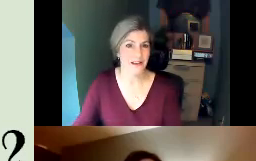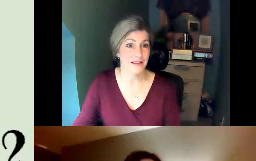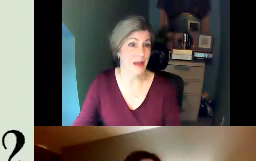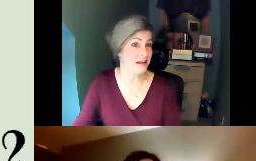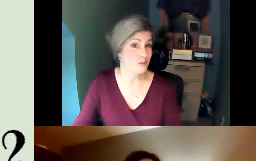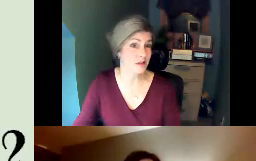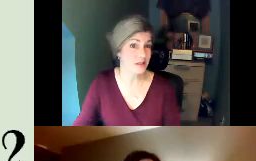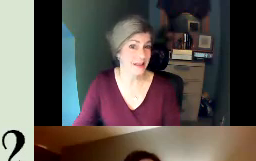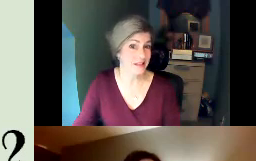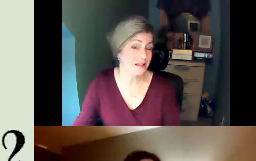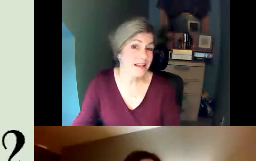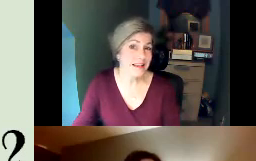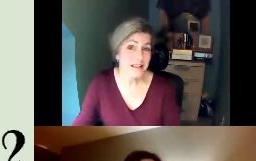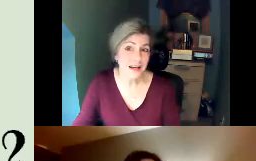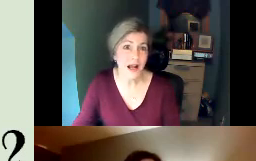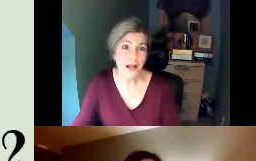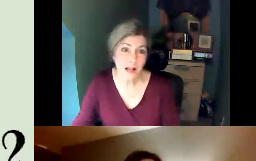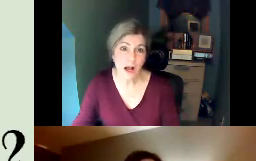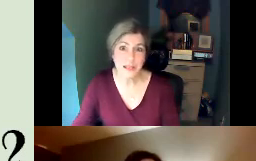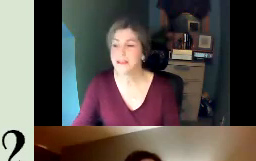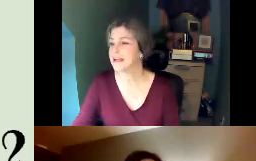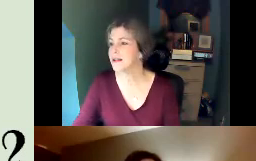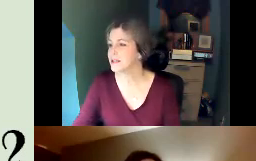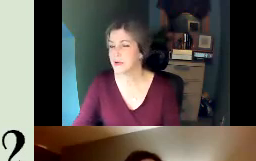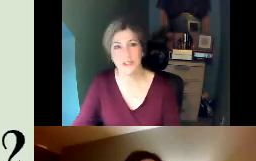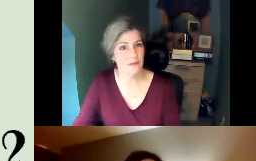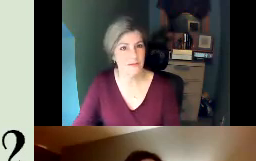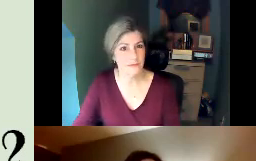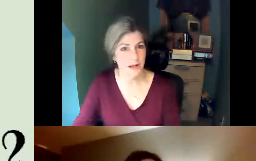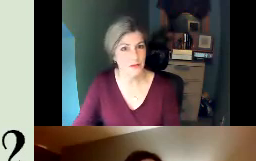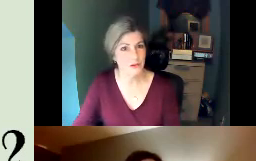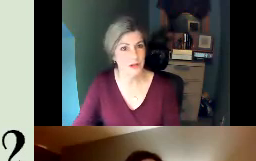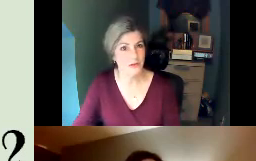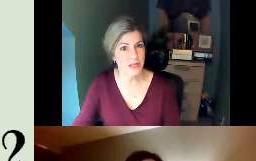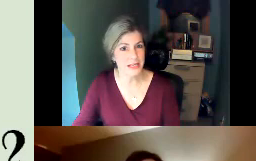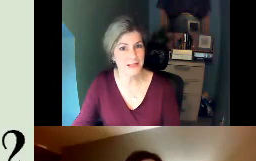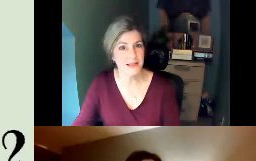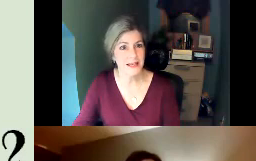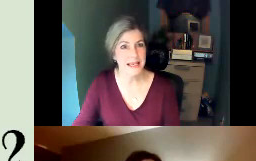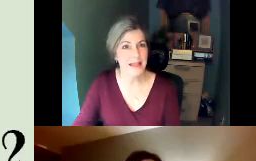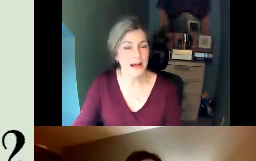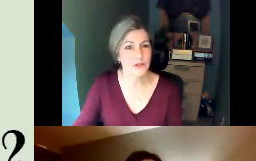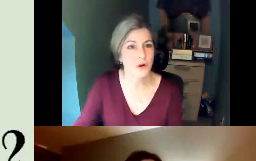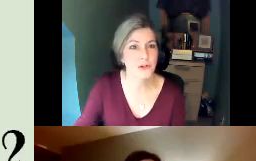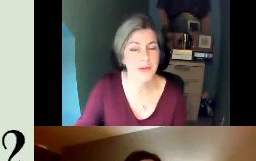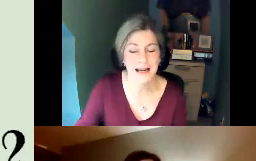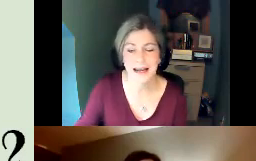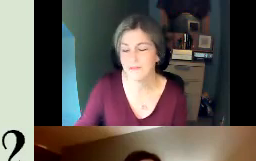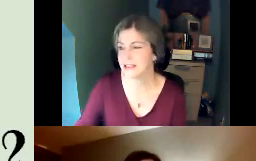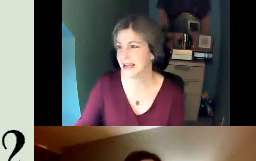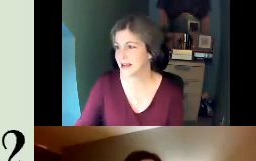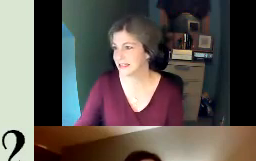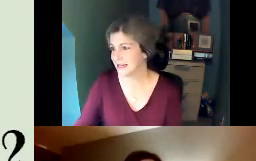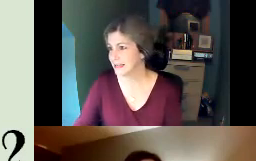about the passwords, and that's not an uncommon thing, especially if you have other kids in the household who've had